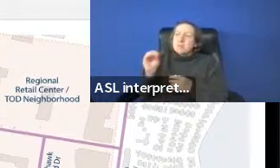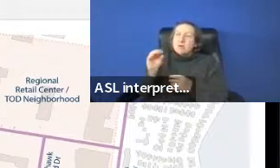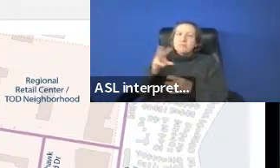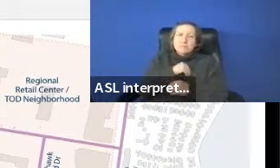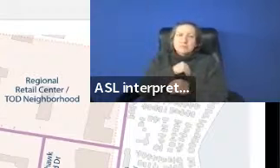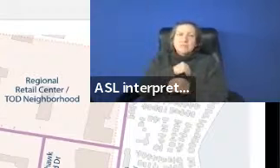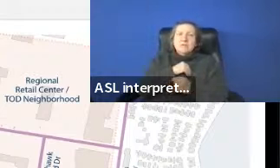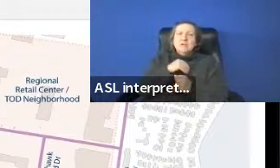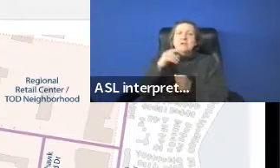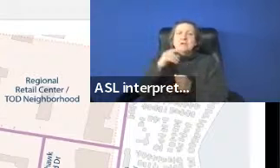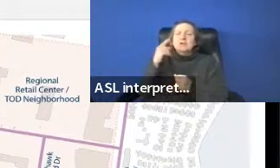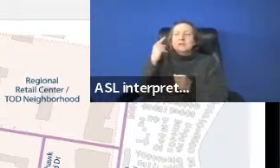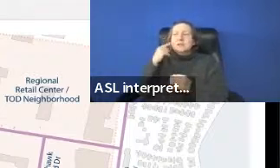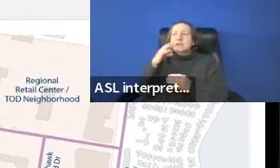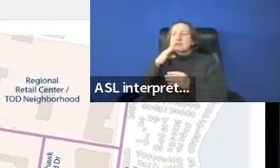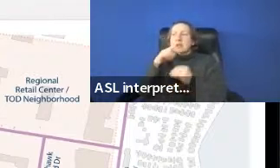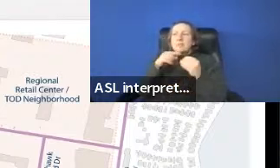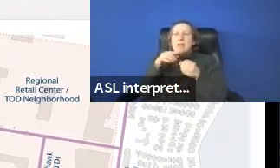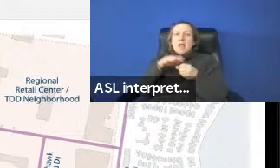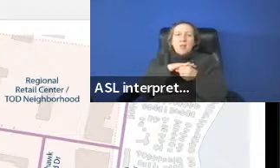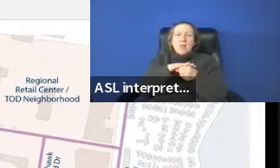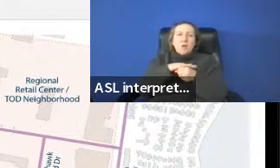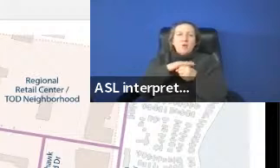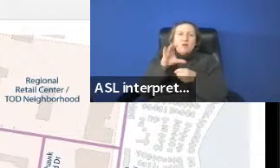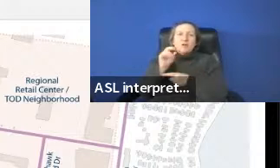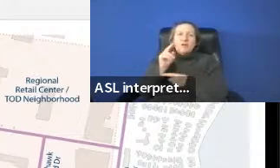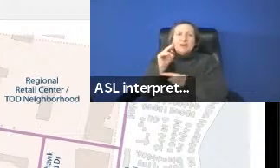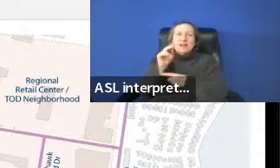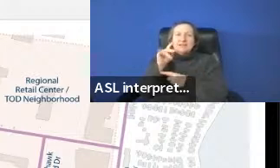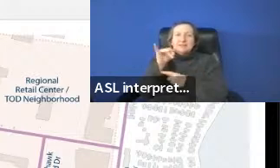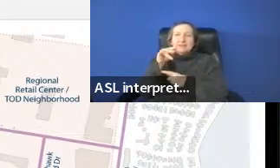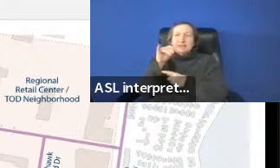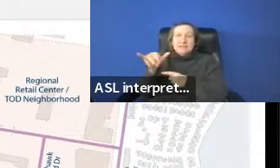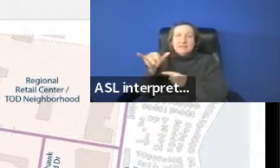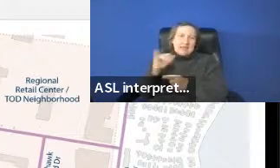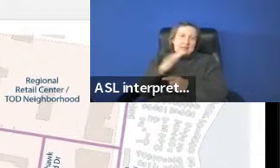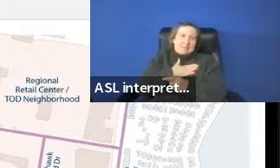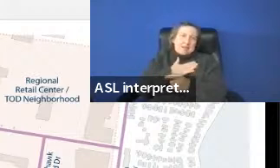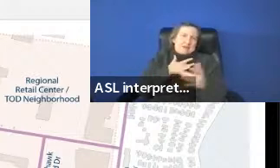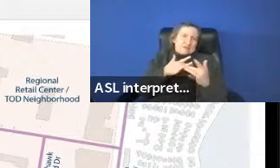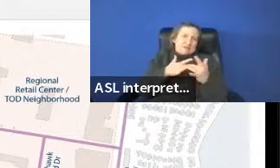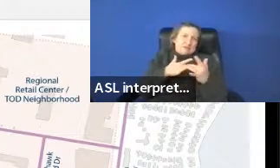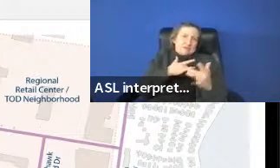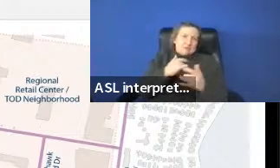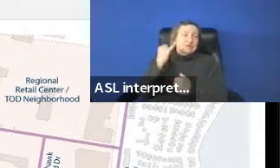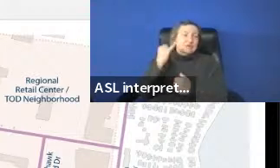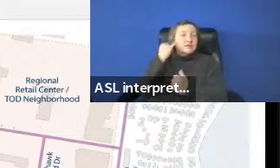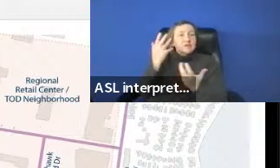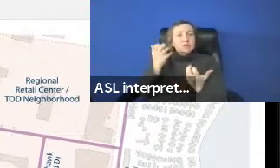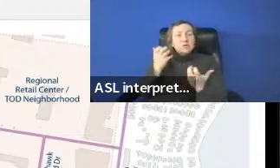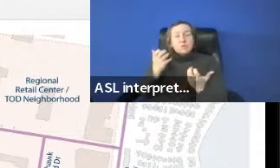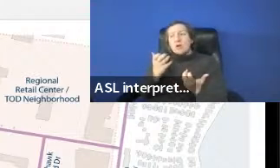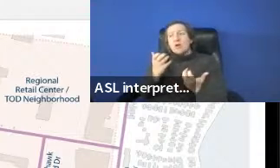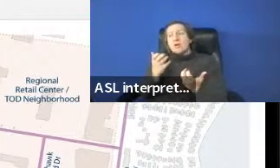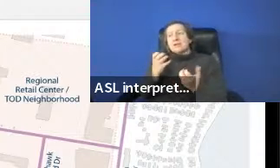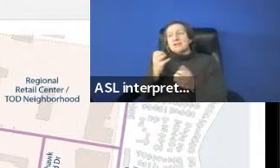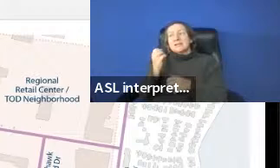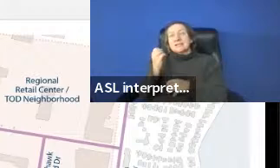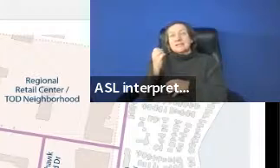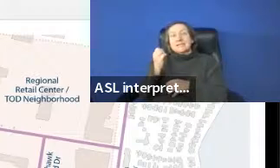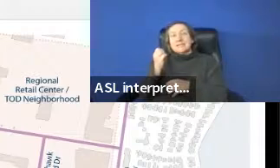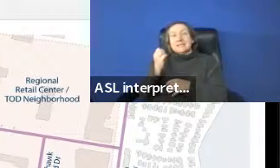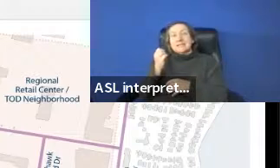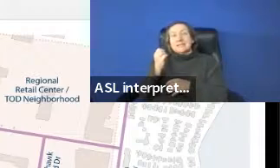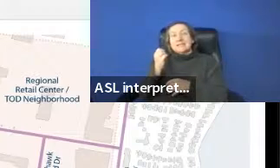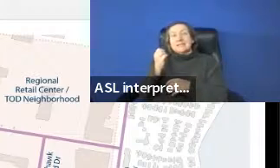local connectivity. That's actually the primary concern that I have with this, where if you want to take the east